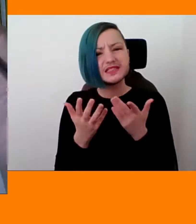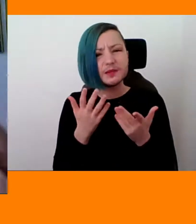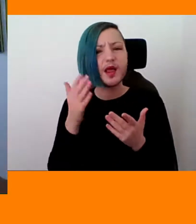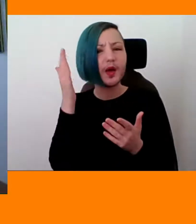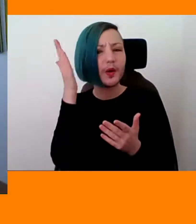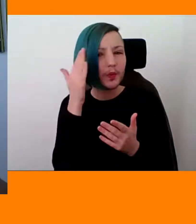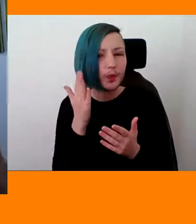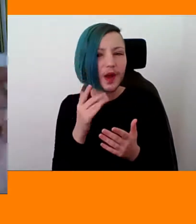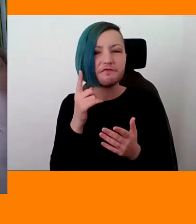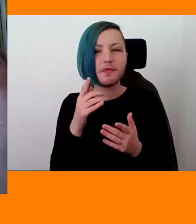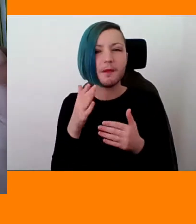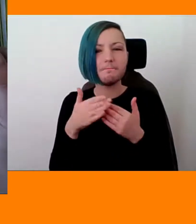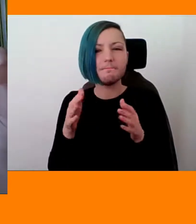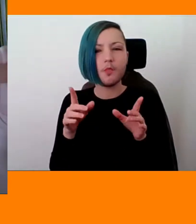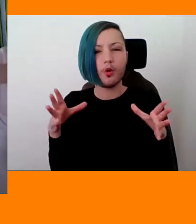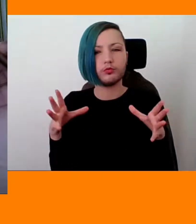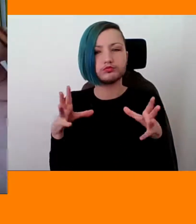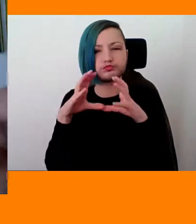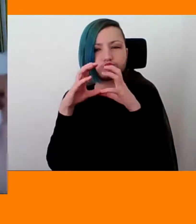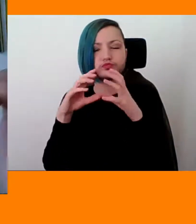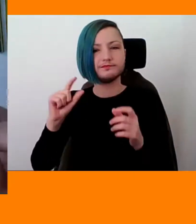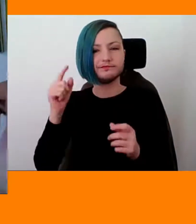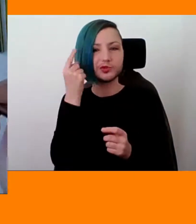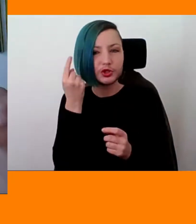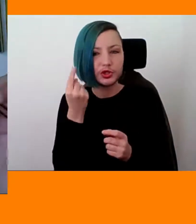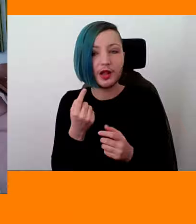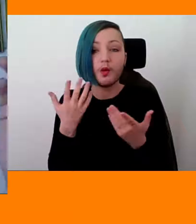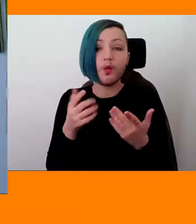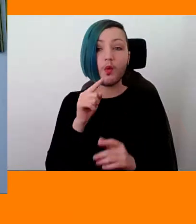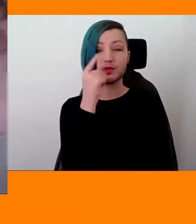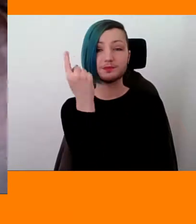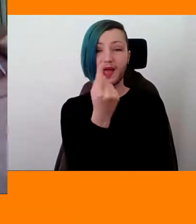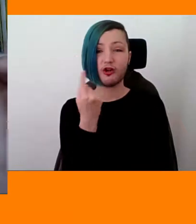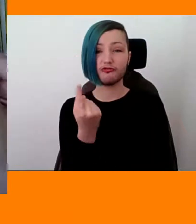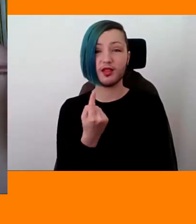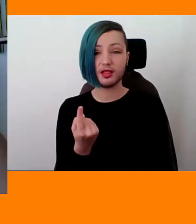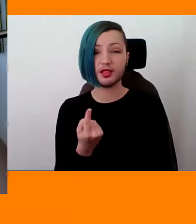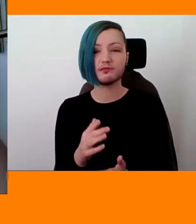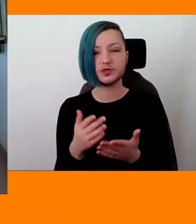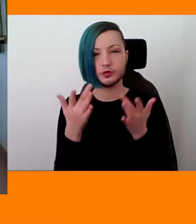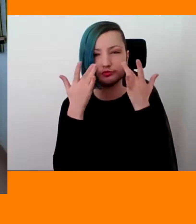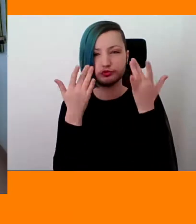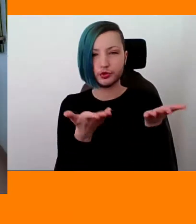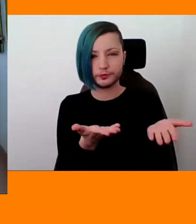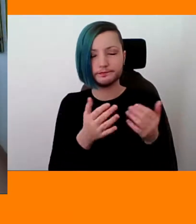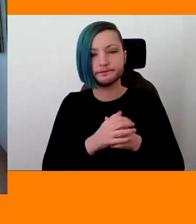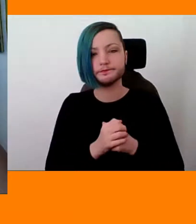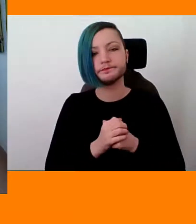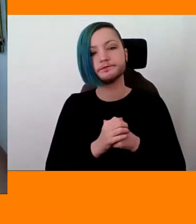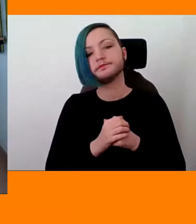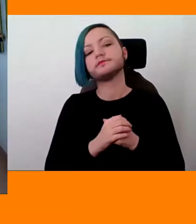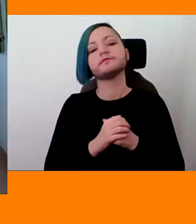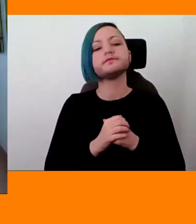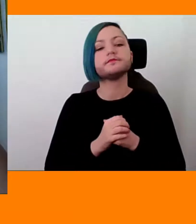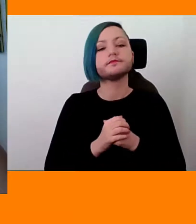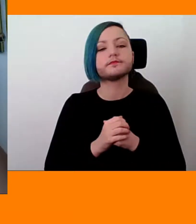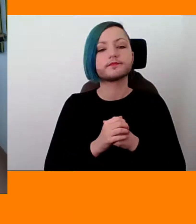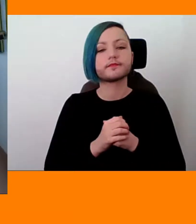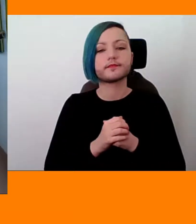this, but more compact, or you can do a sort of spiral curl. So here's the examples.